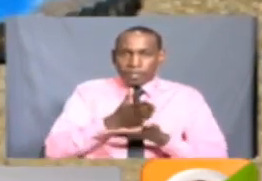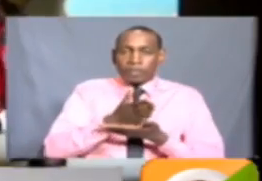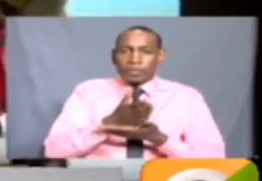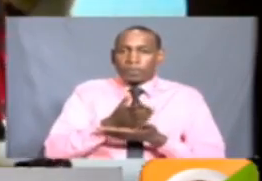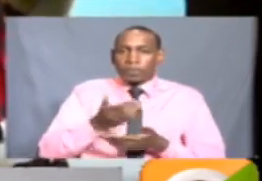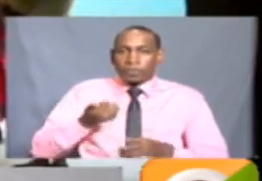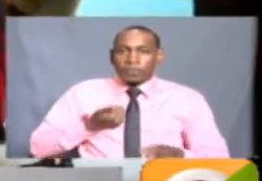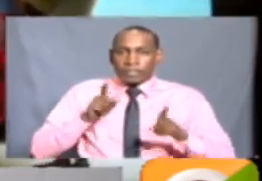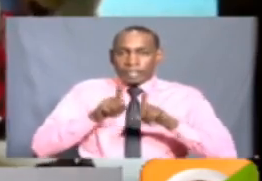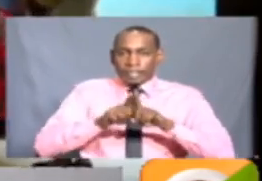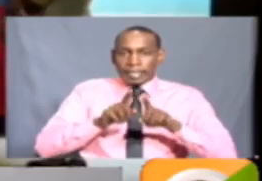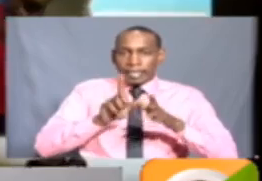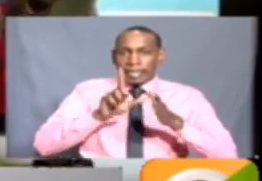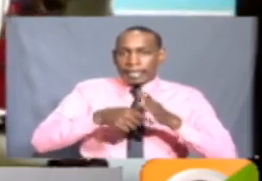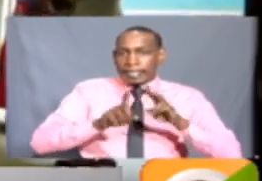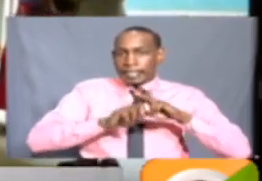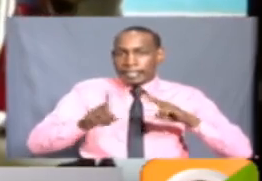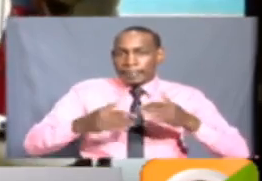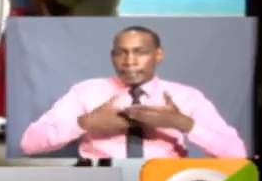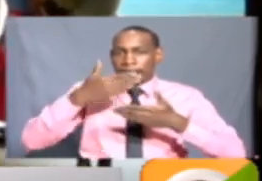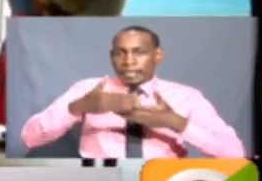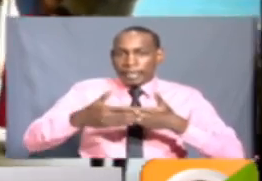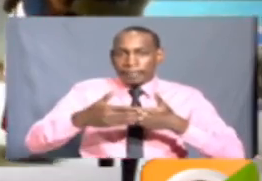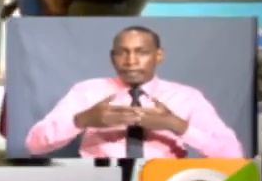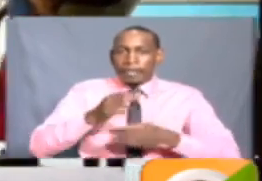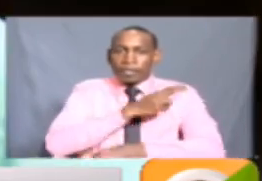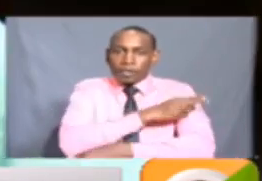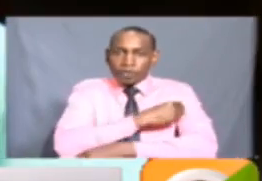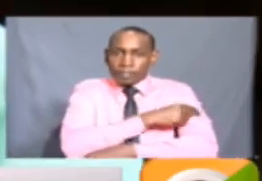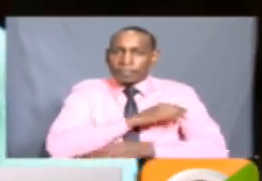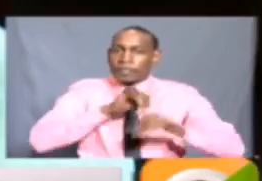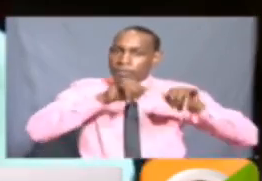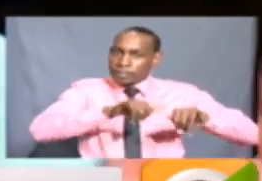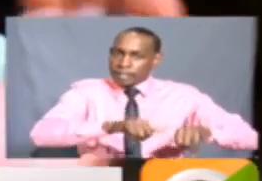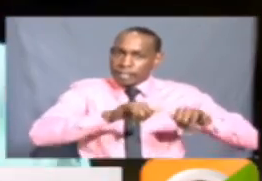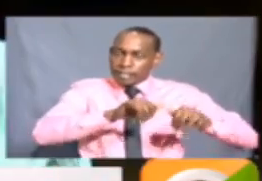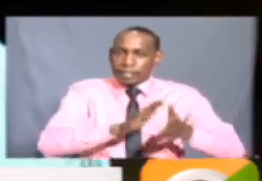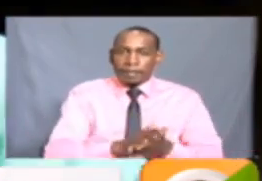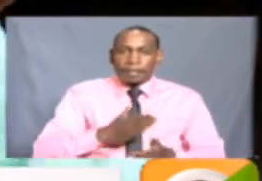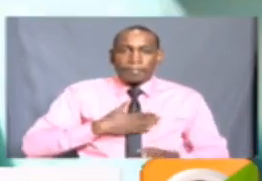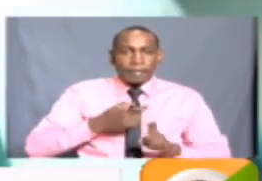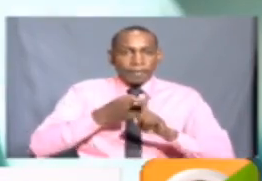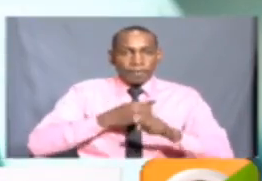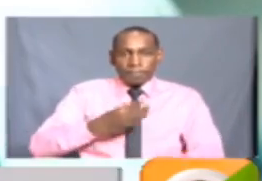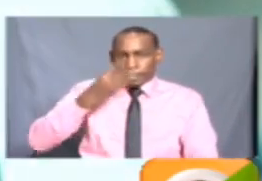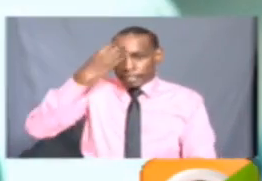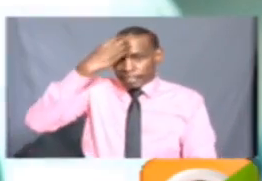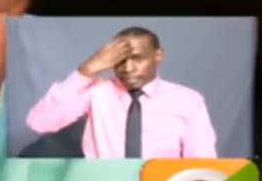sisters, who disappeared after she was hospitalized. Nimetoka Kitale Matisi.